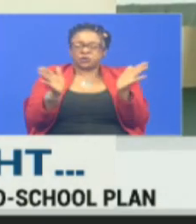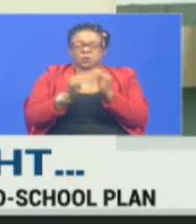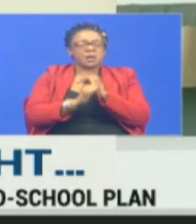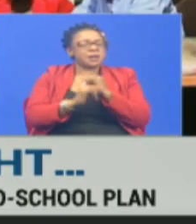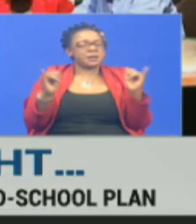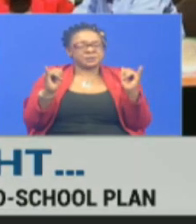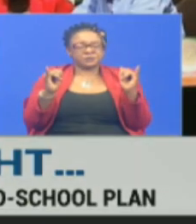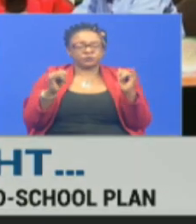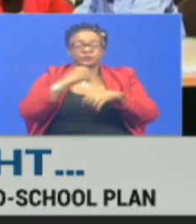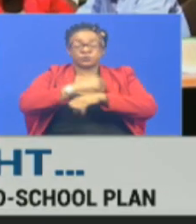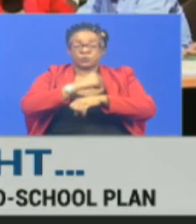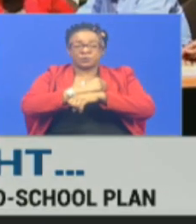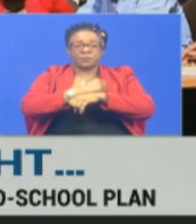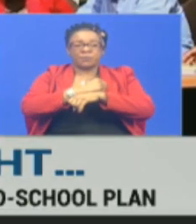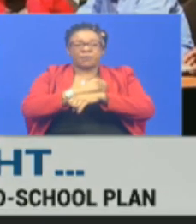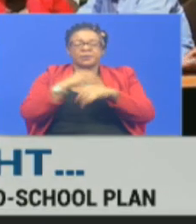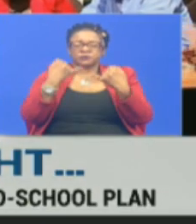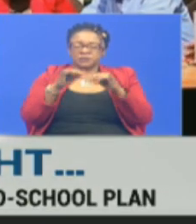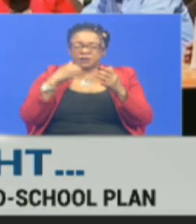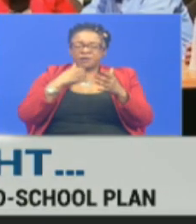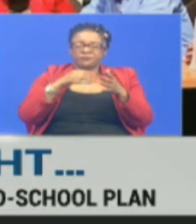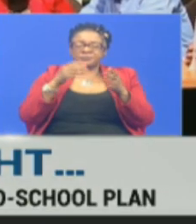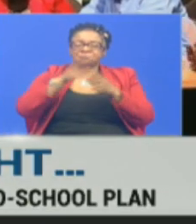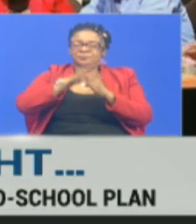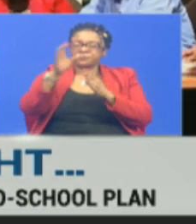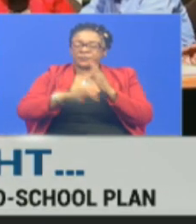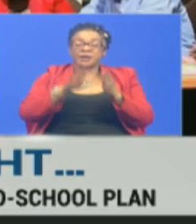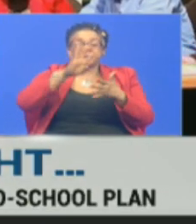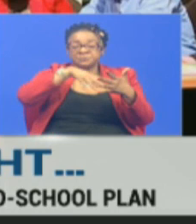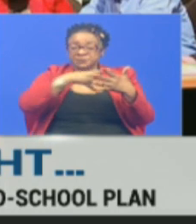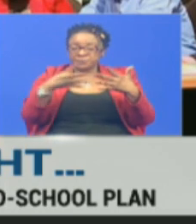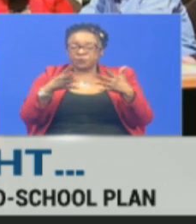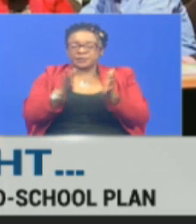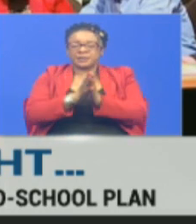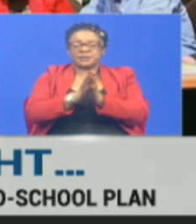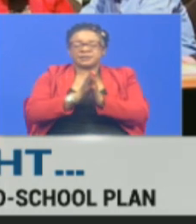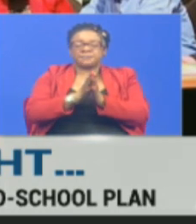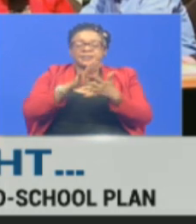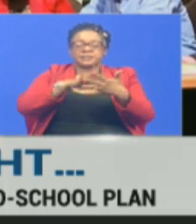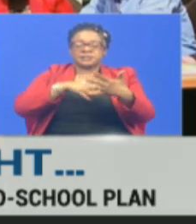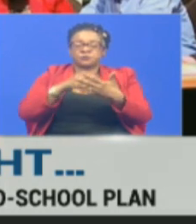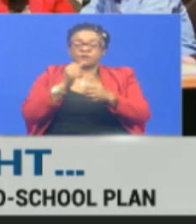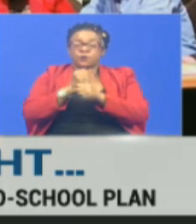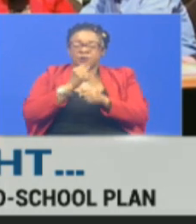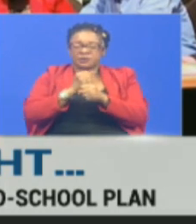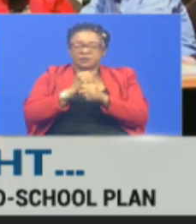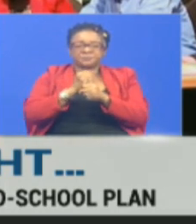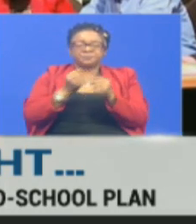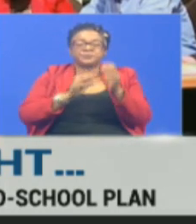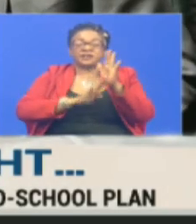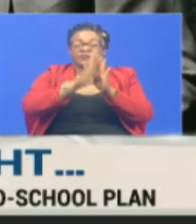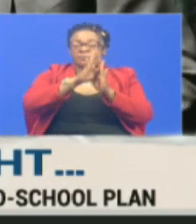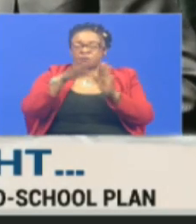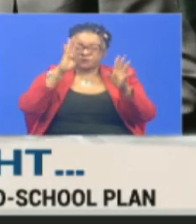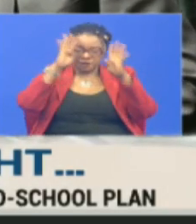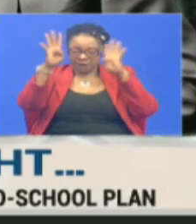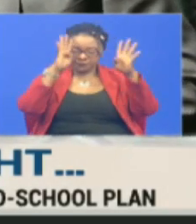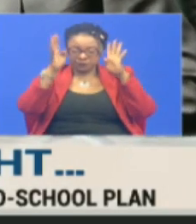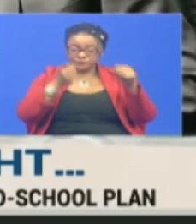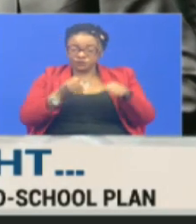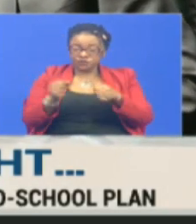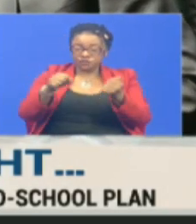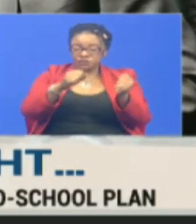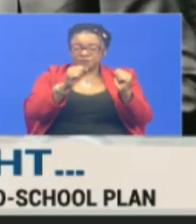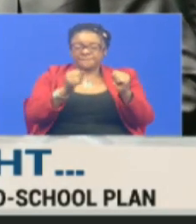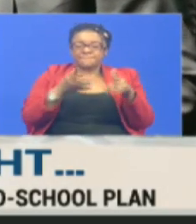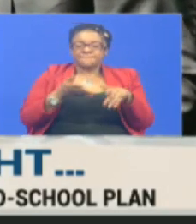campuses, map out curriculum delivery timetables and schemes of work, development of innovative strategies and mechanisms